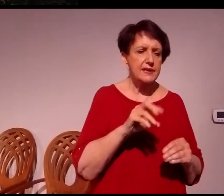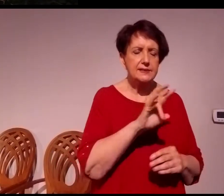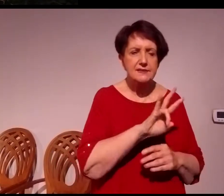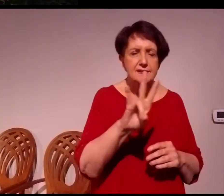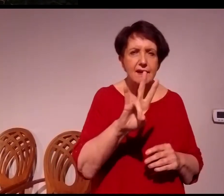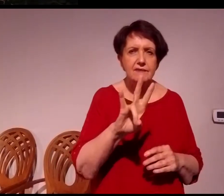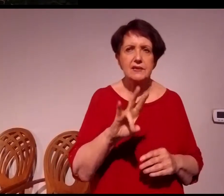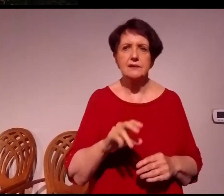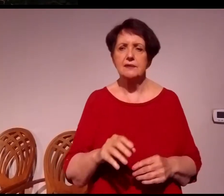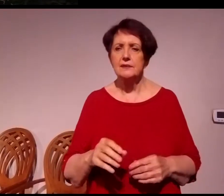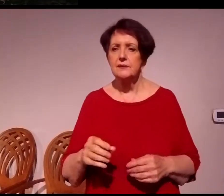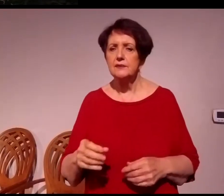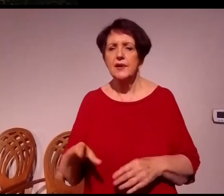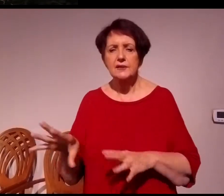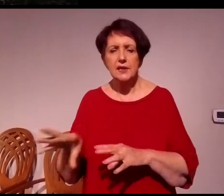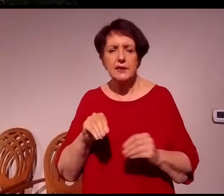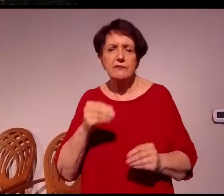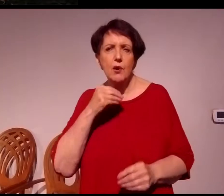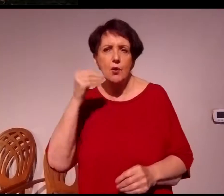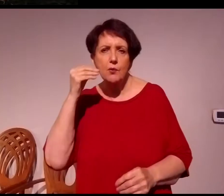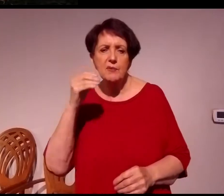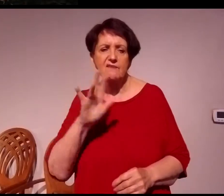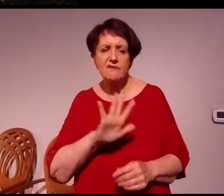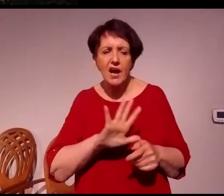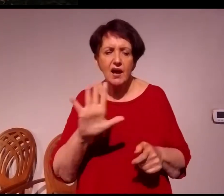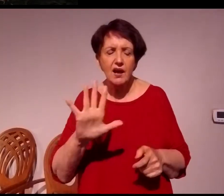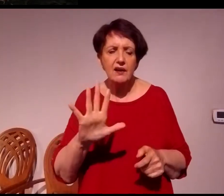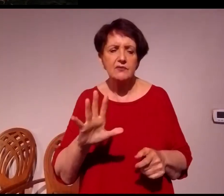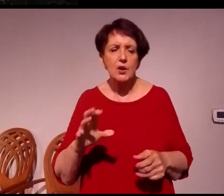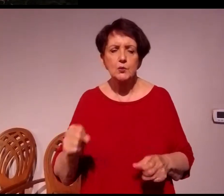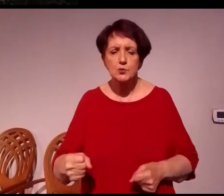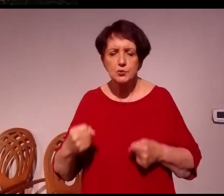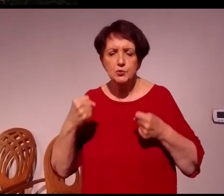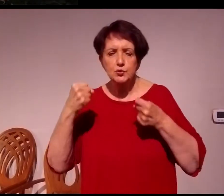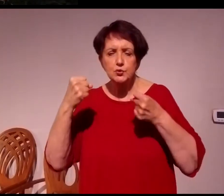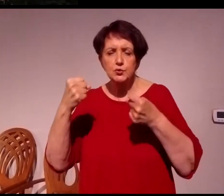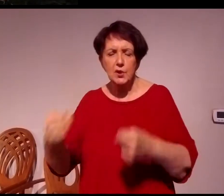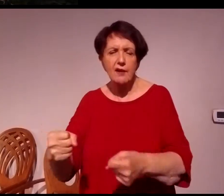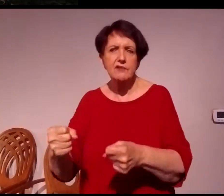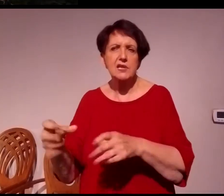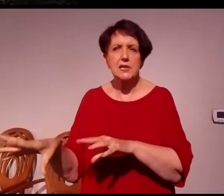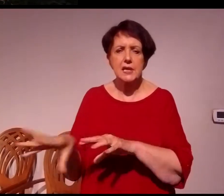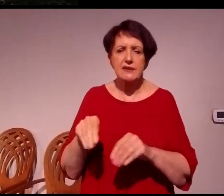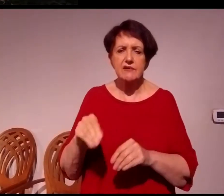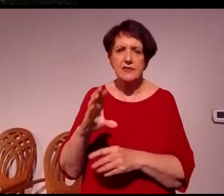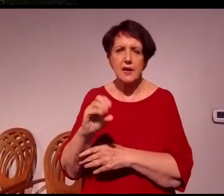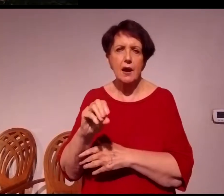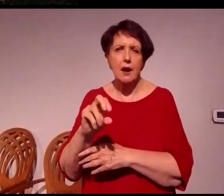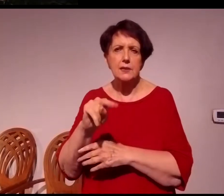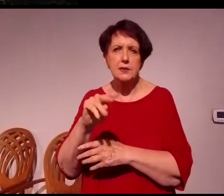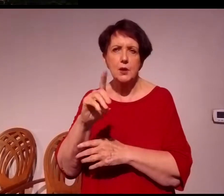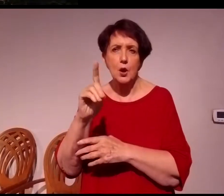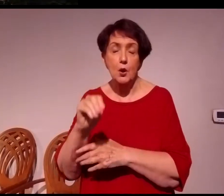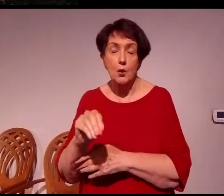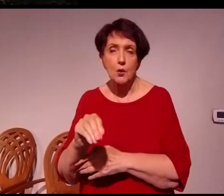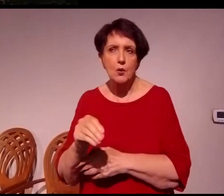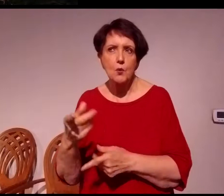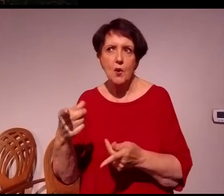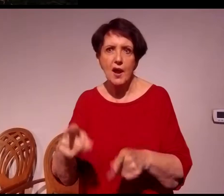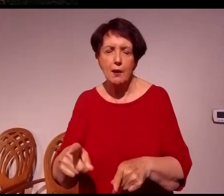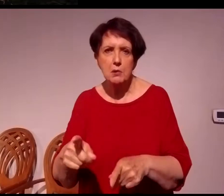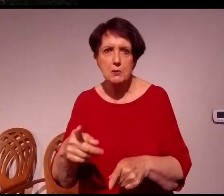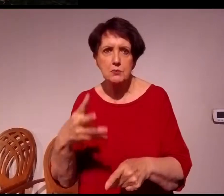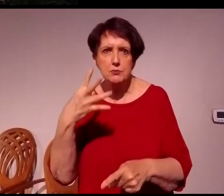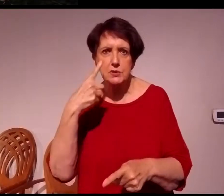was driving, and we were going over the speed bumps and getting to the gate to leave the condo, I had the tears streaming down